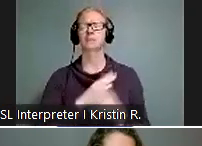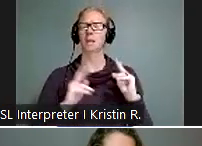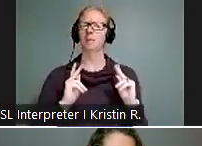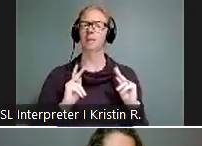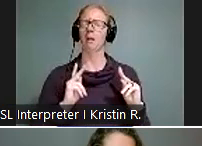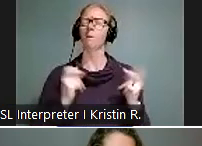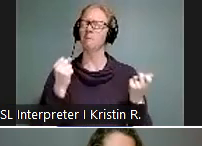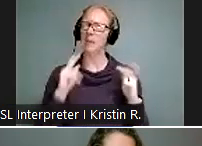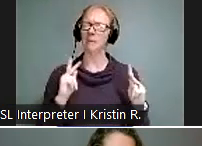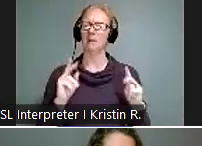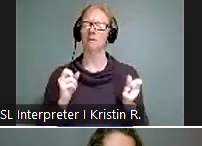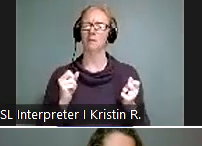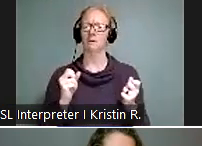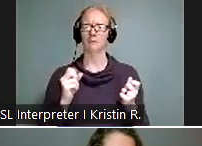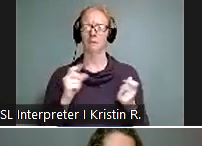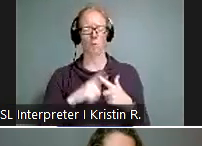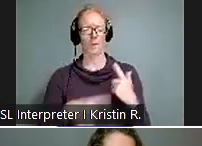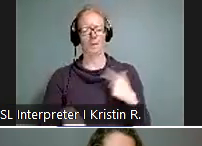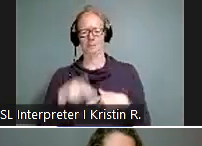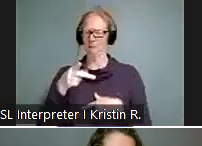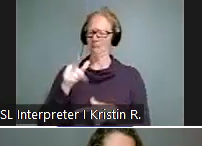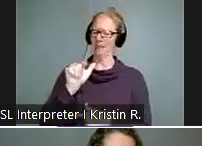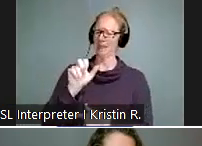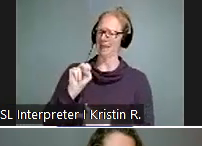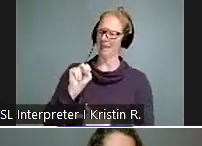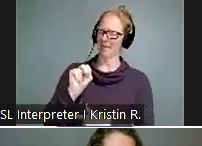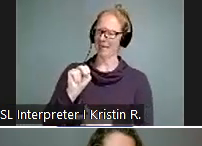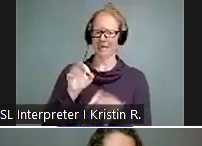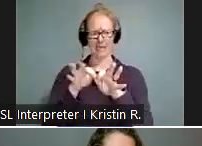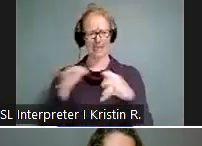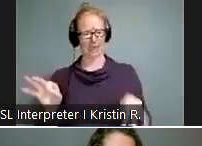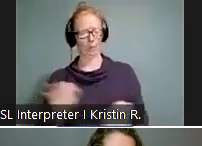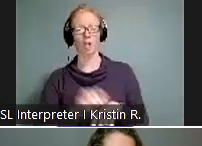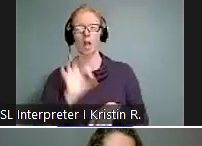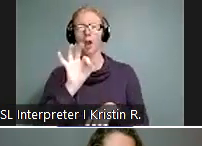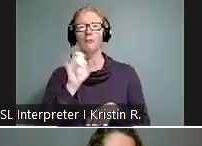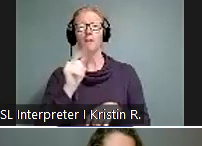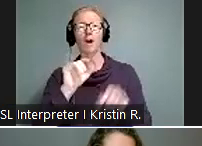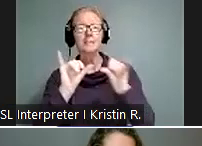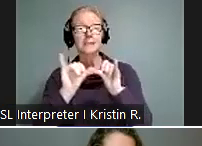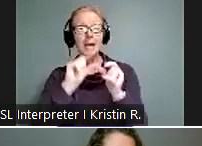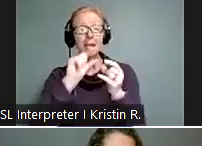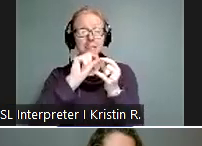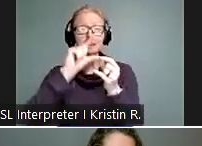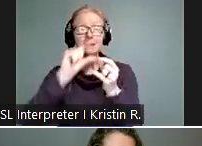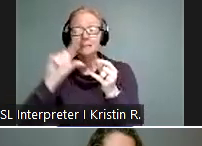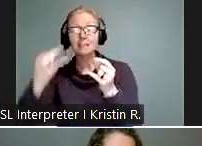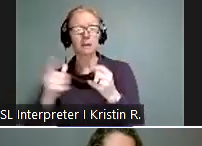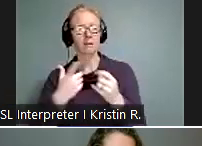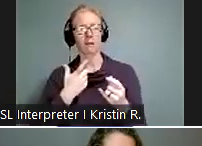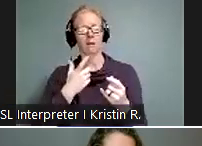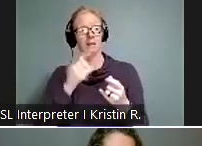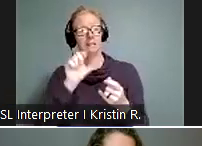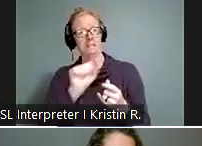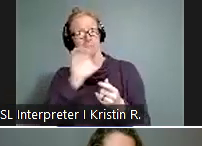like, what is plain language? What font size should I be using? Is there a recommended font style that